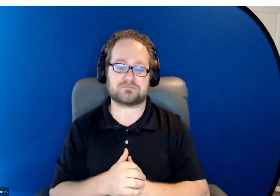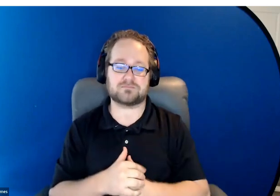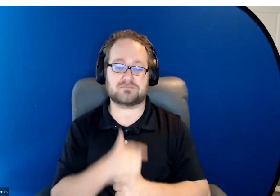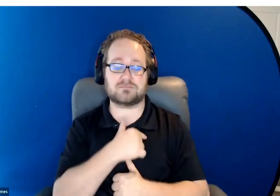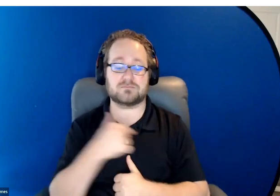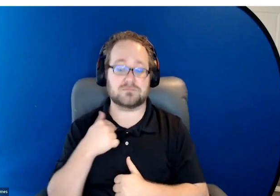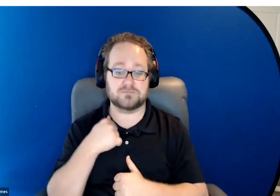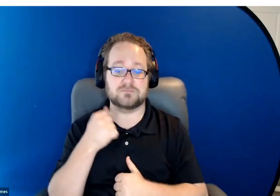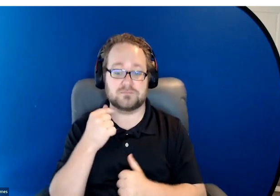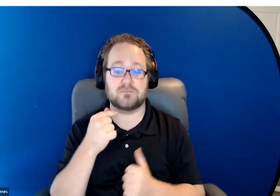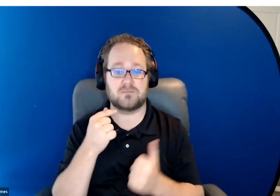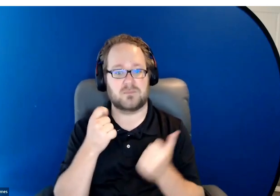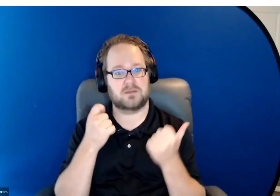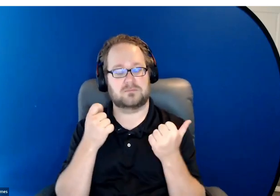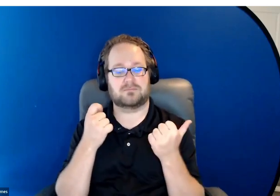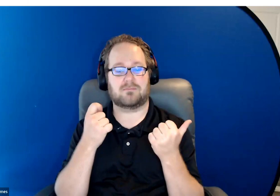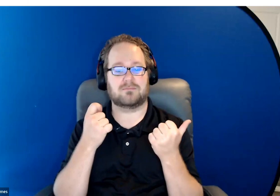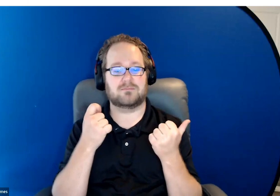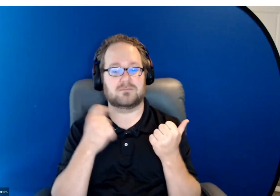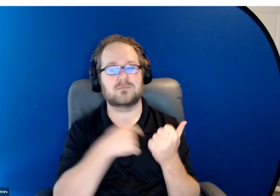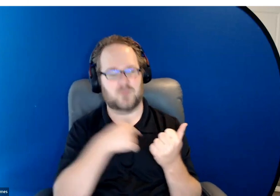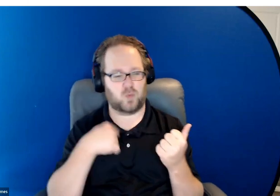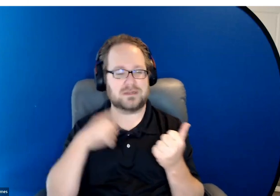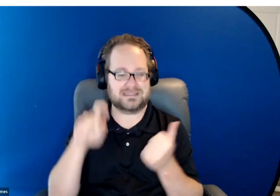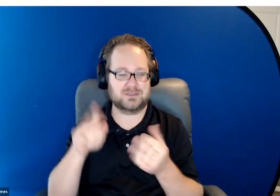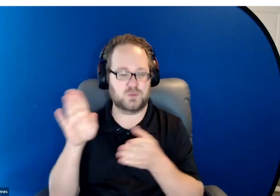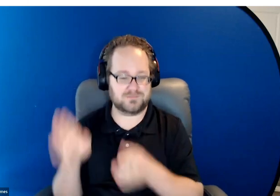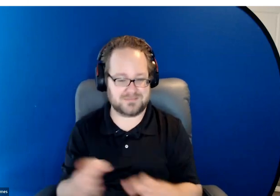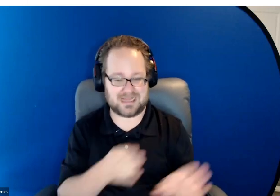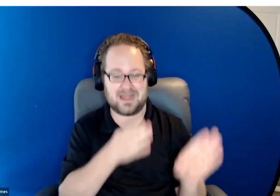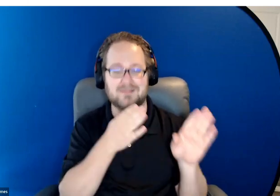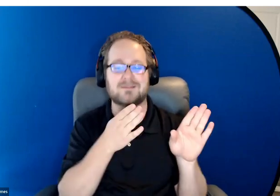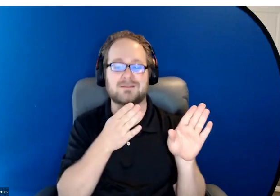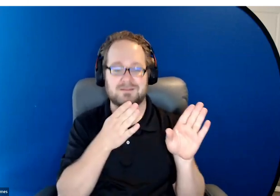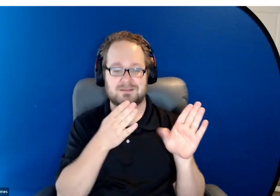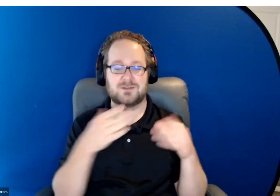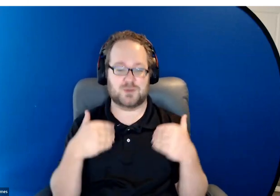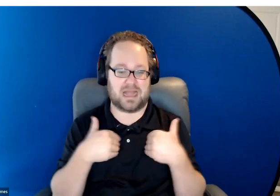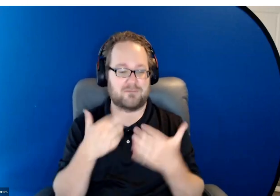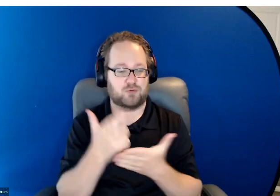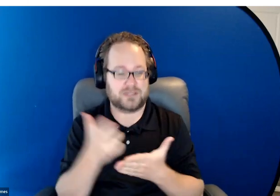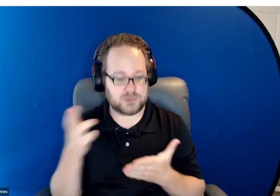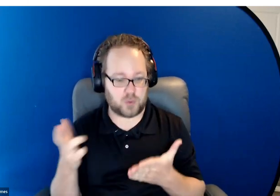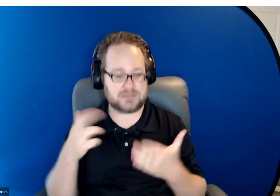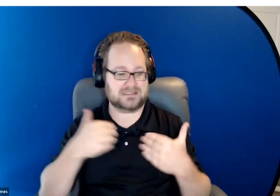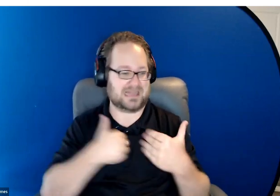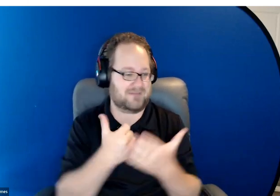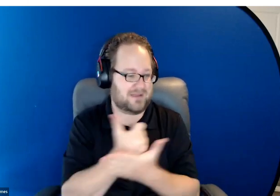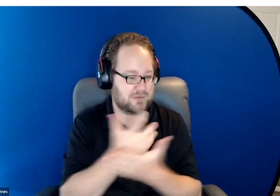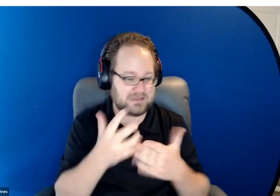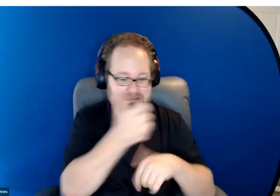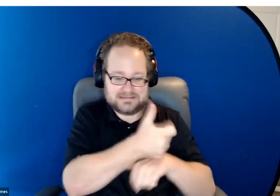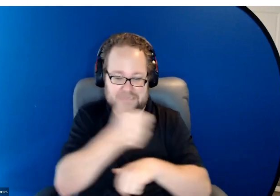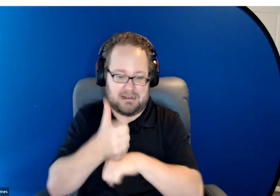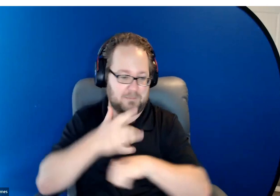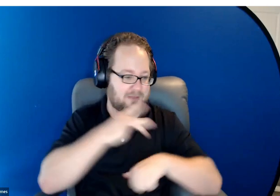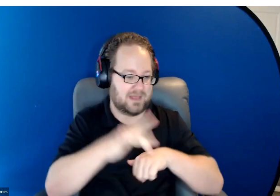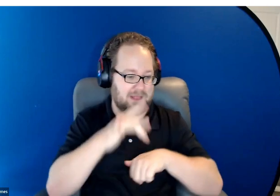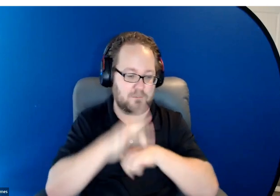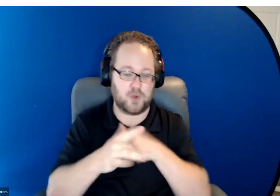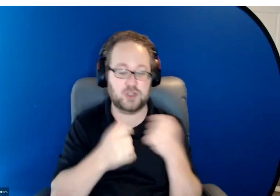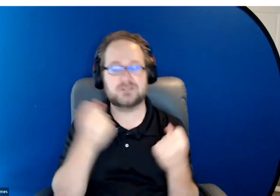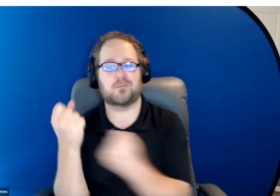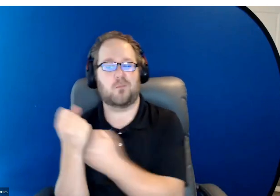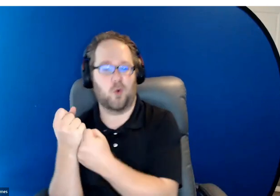country, and we need to plan to ensure that we have the resources, services, and supports to help